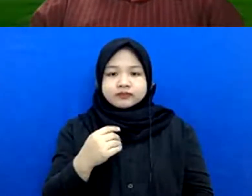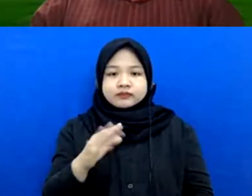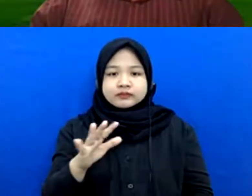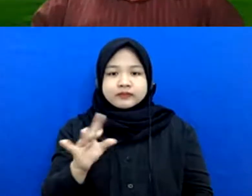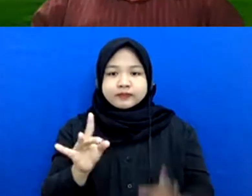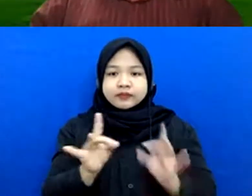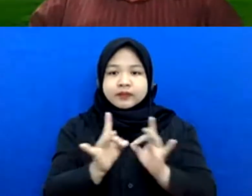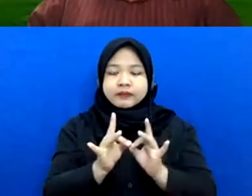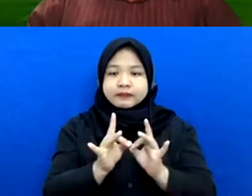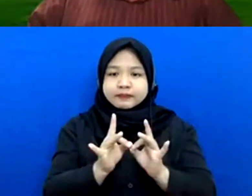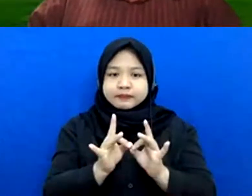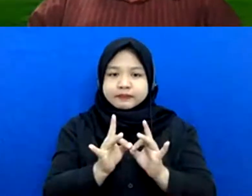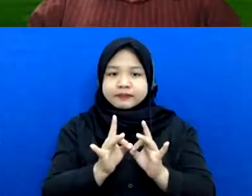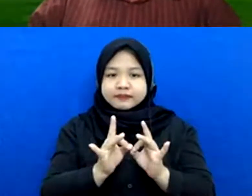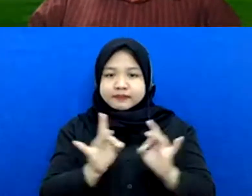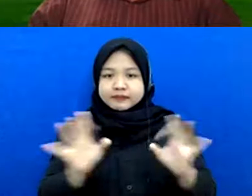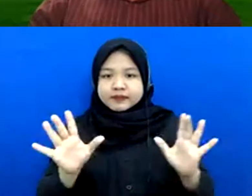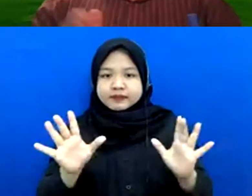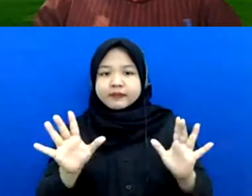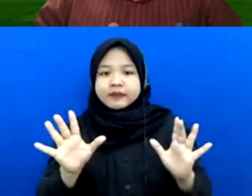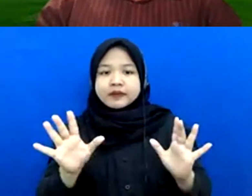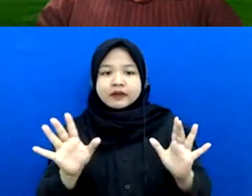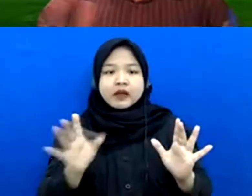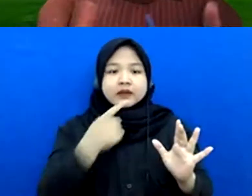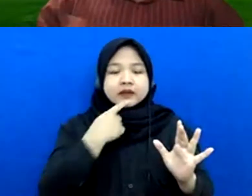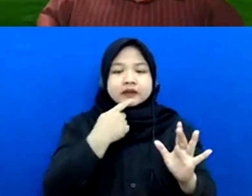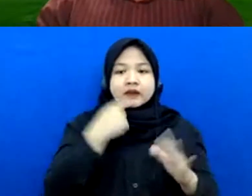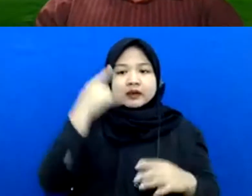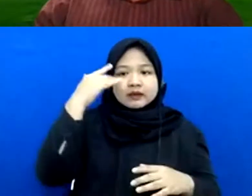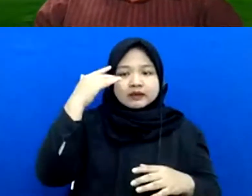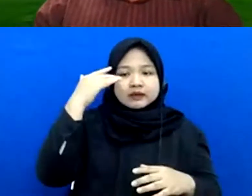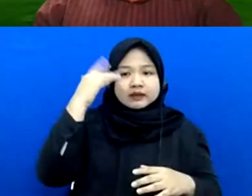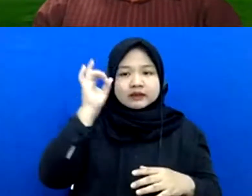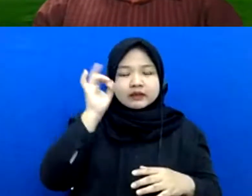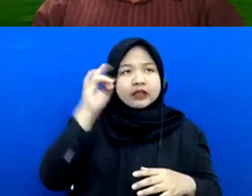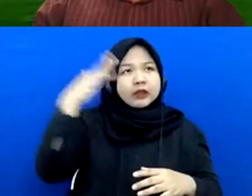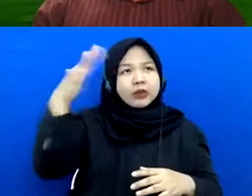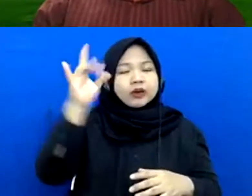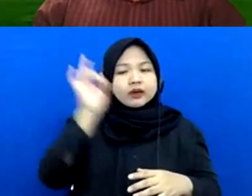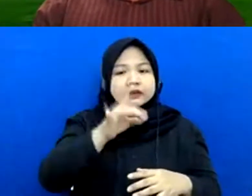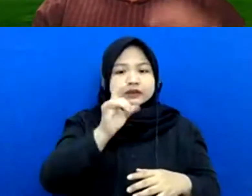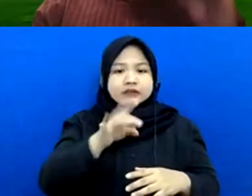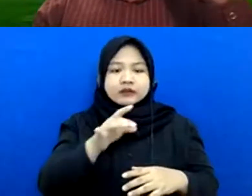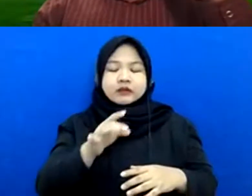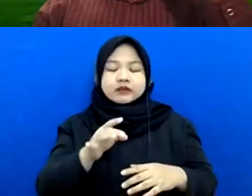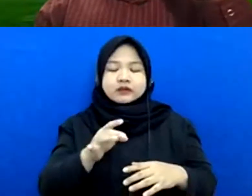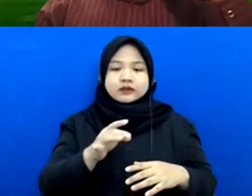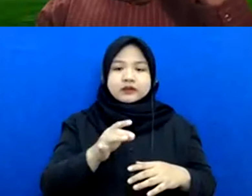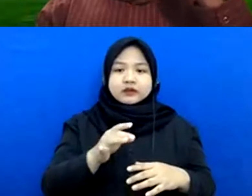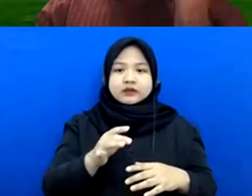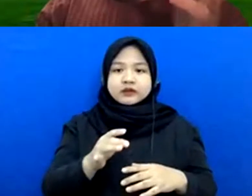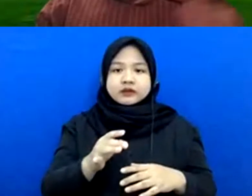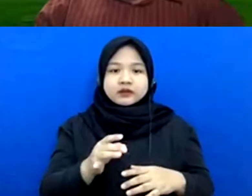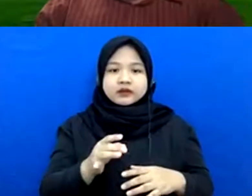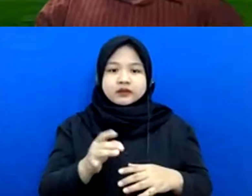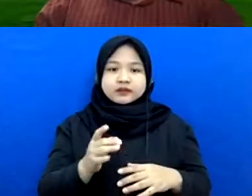twist on the disability, the critical theory side of things. There's a recent